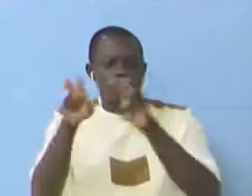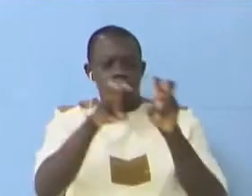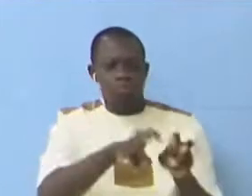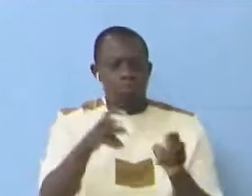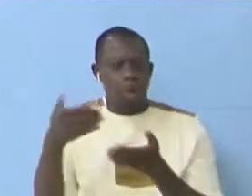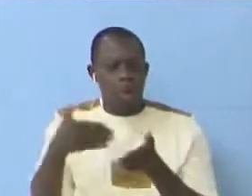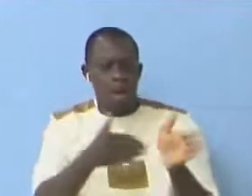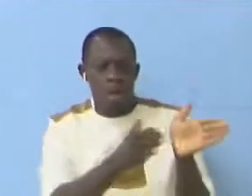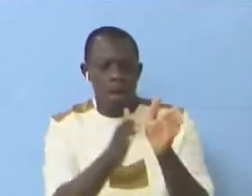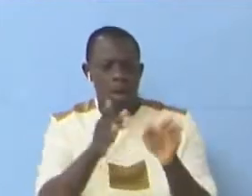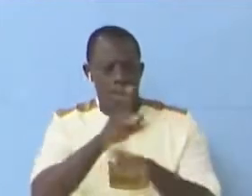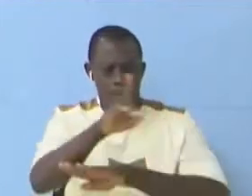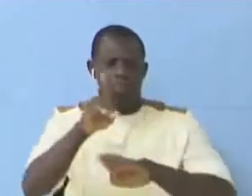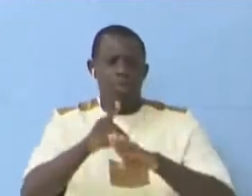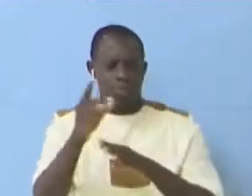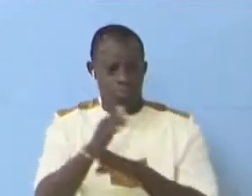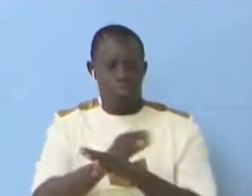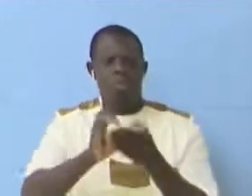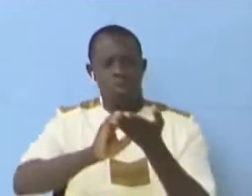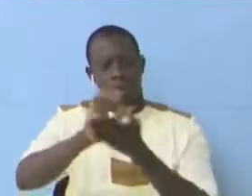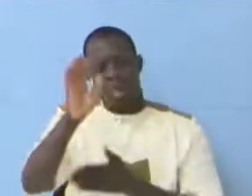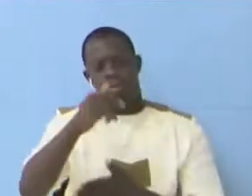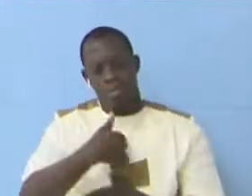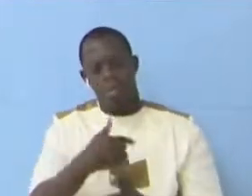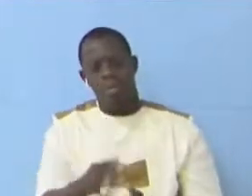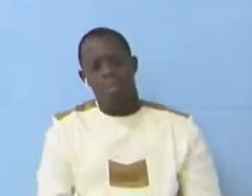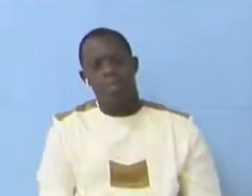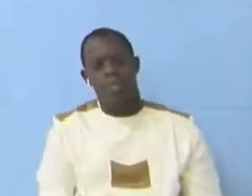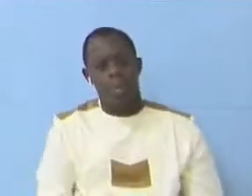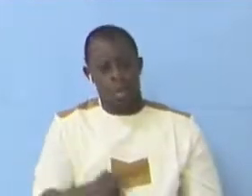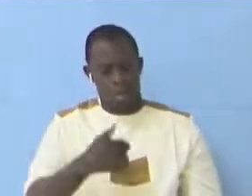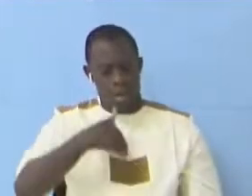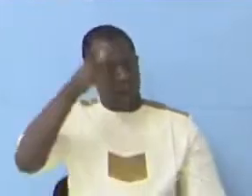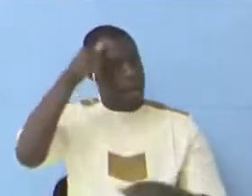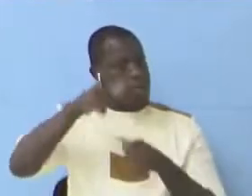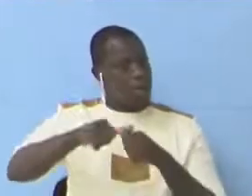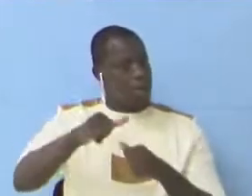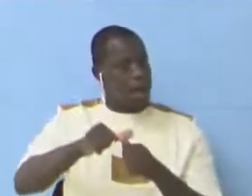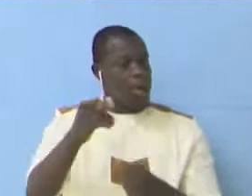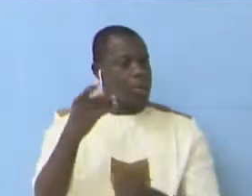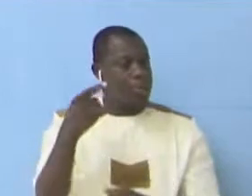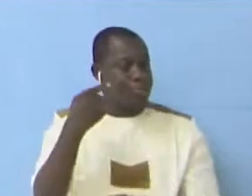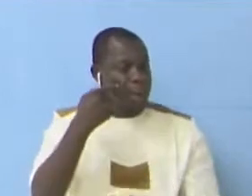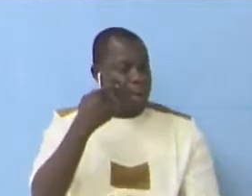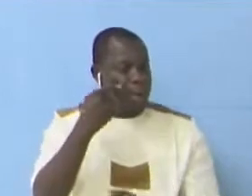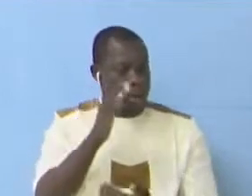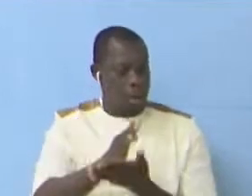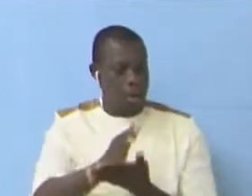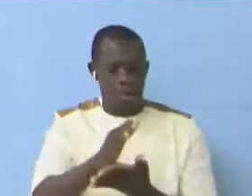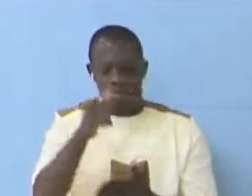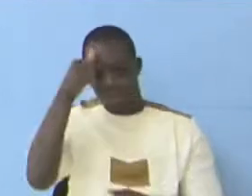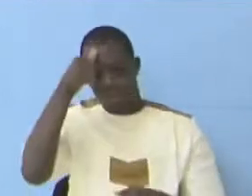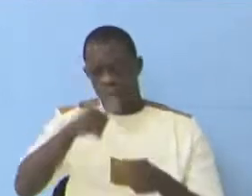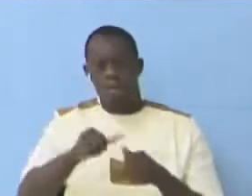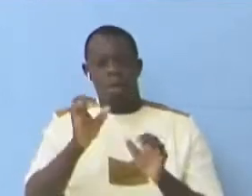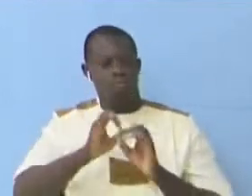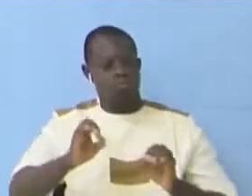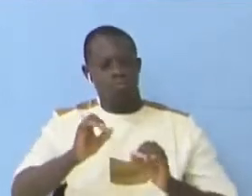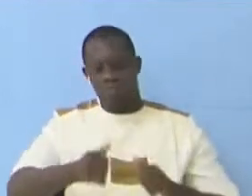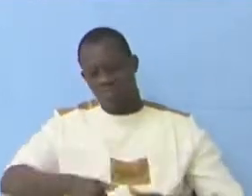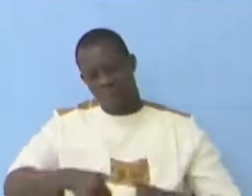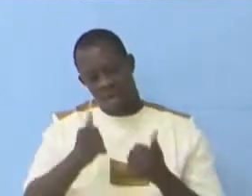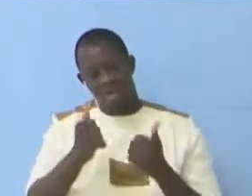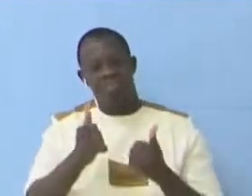coup bi ci lañ ma yóbbu nag ci seaport bi. I can't remember the day. Ma fàttaliku nag bés bi. That's fine.